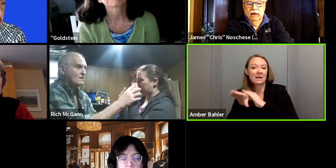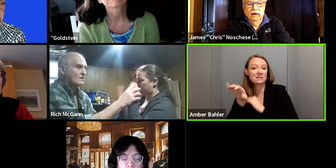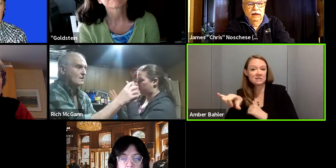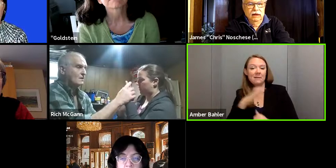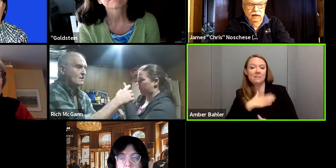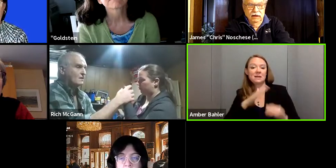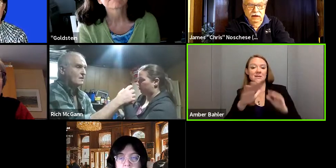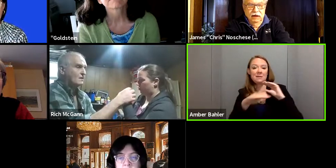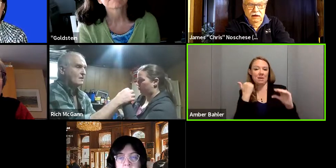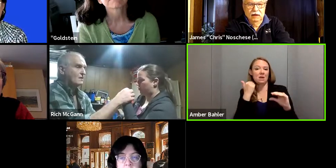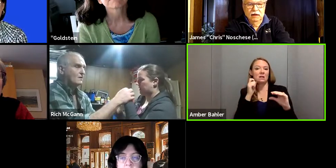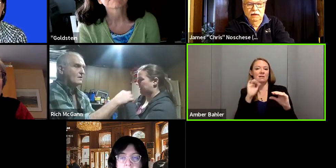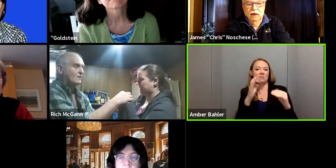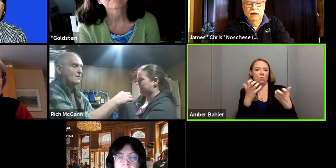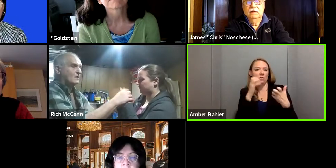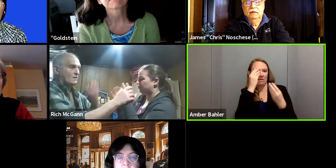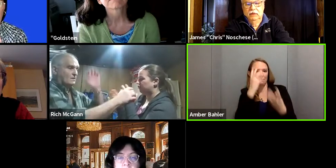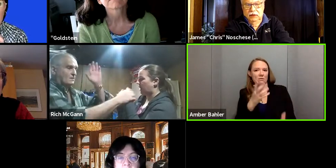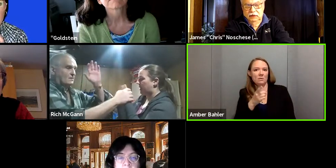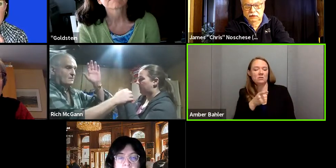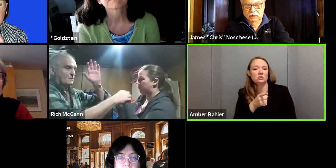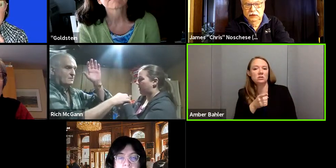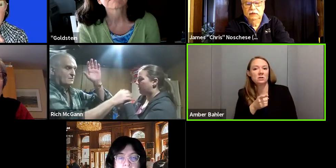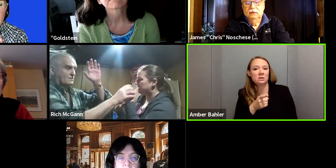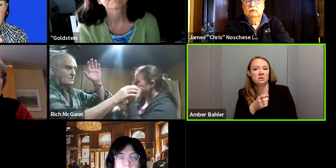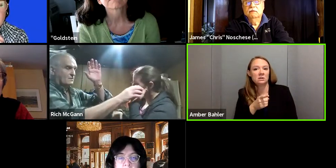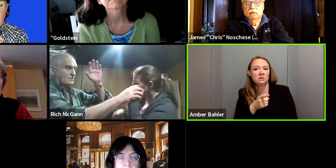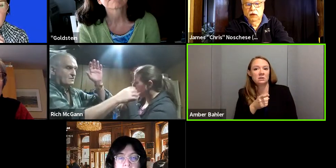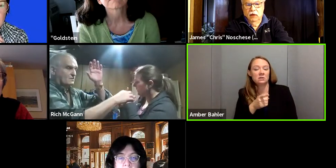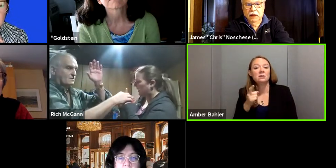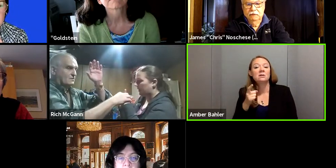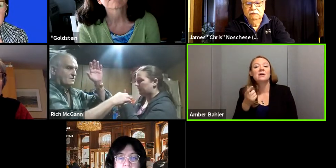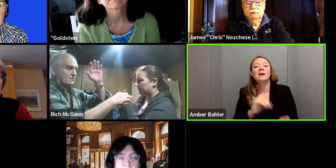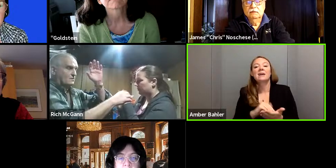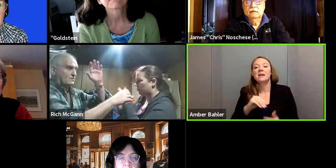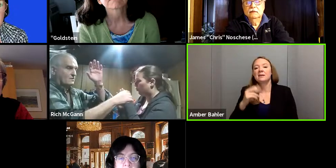for that information. It's